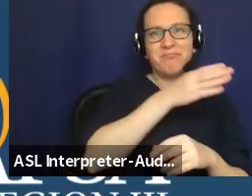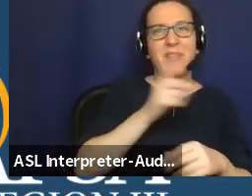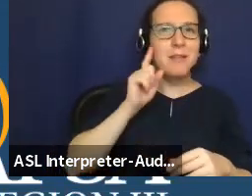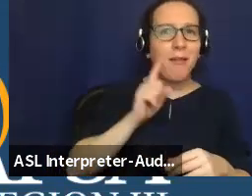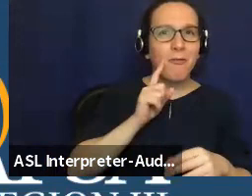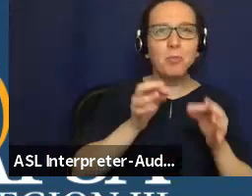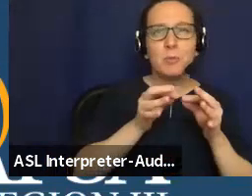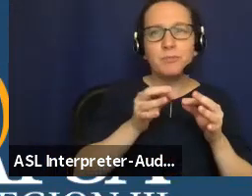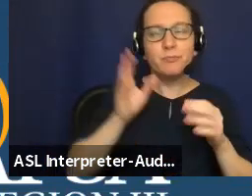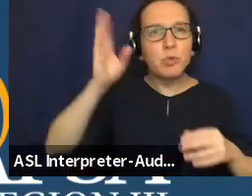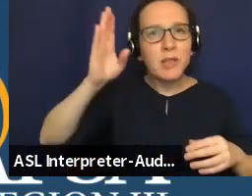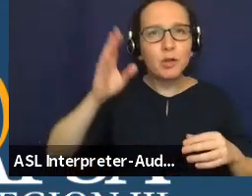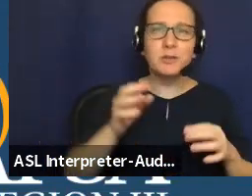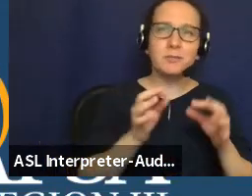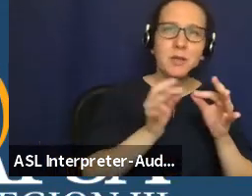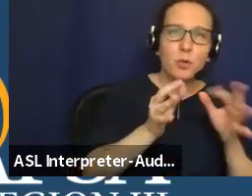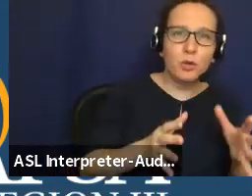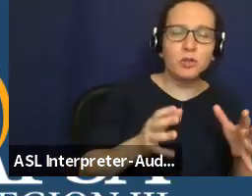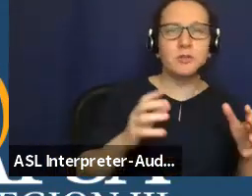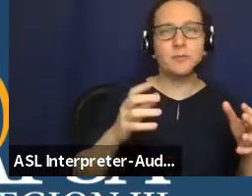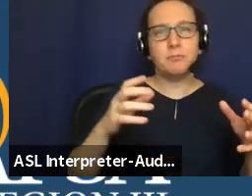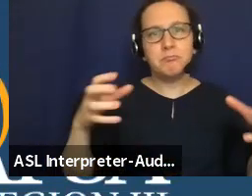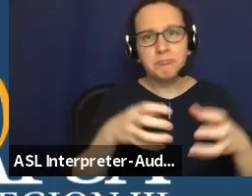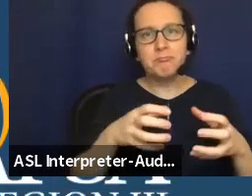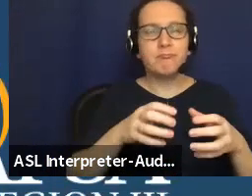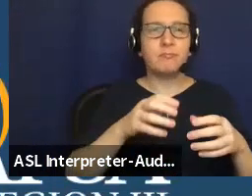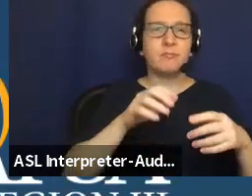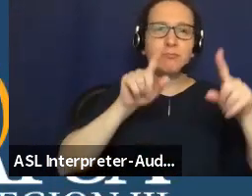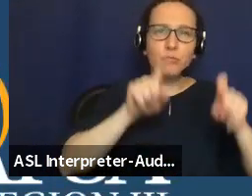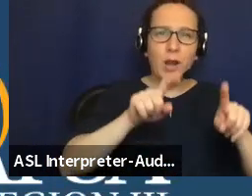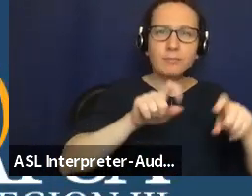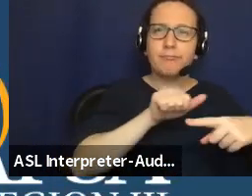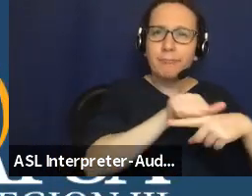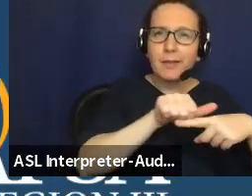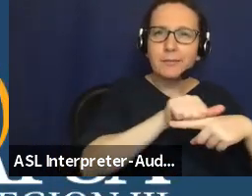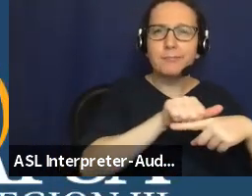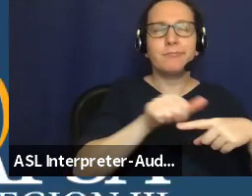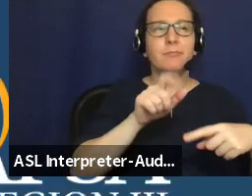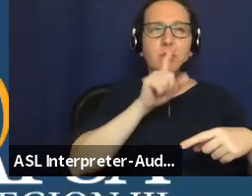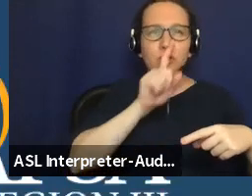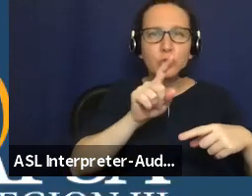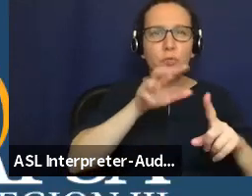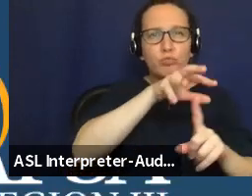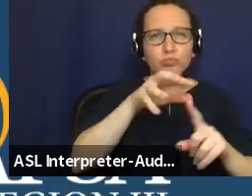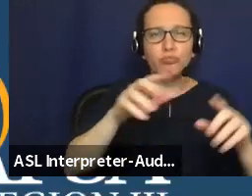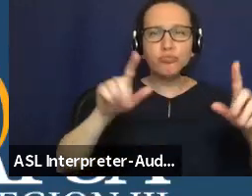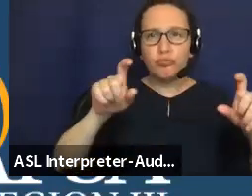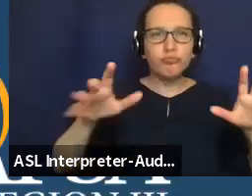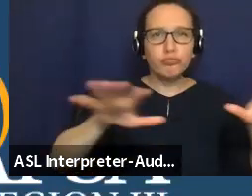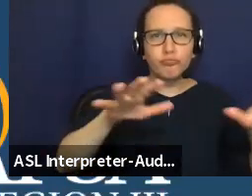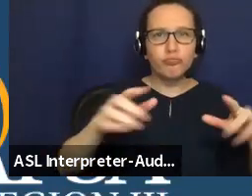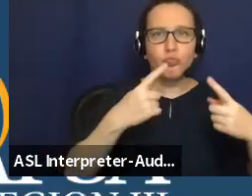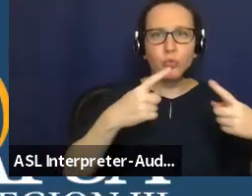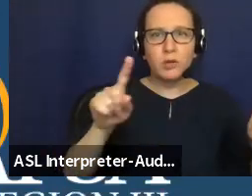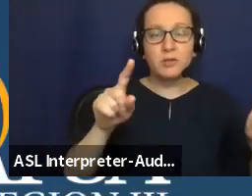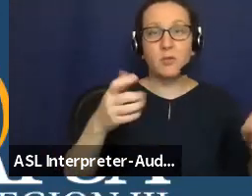our interpreters, just making sure that we're troubleshooting and practicing everything ahead of time rather than just kind of relying on one